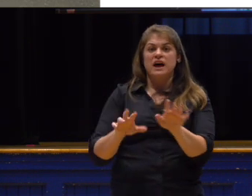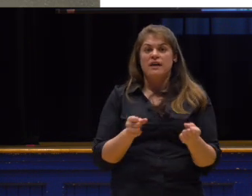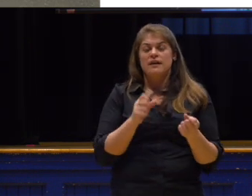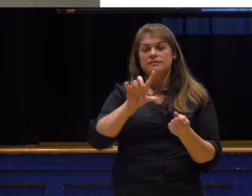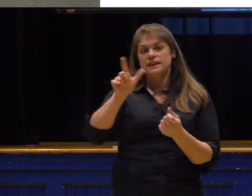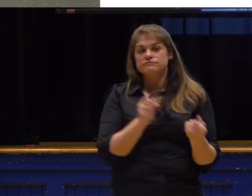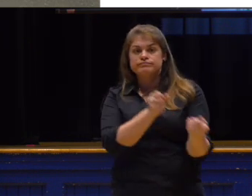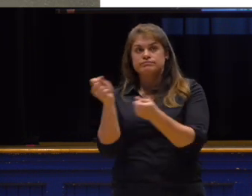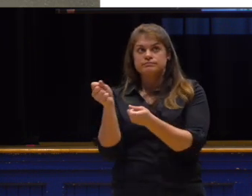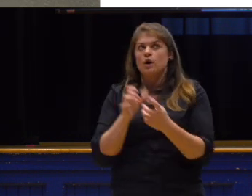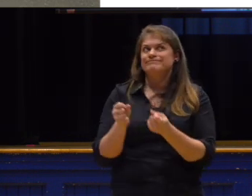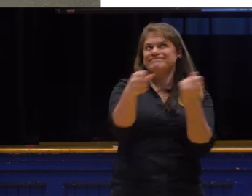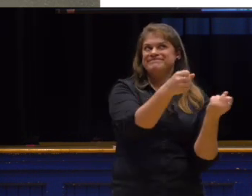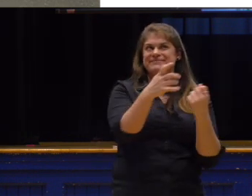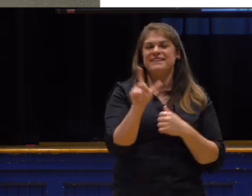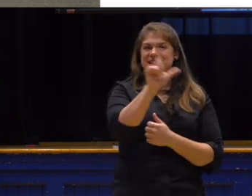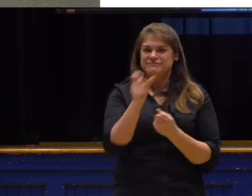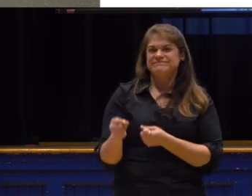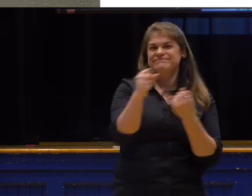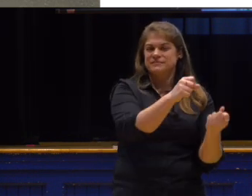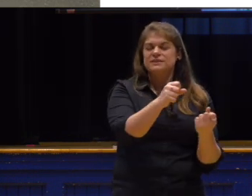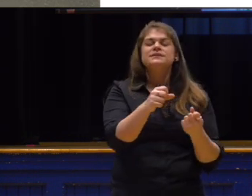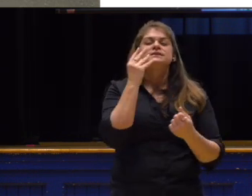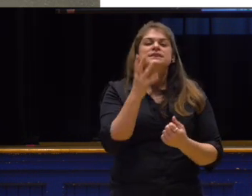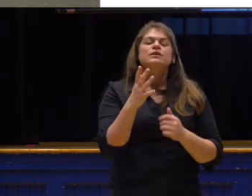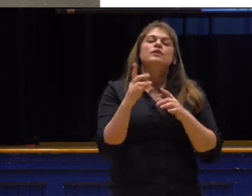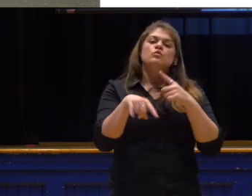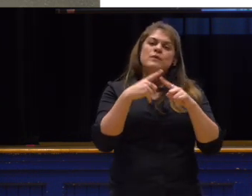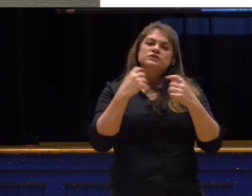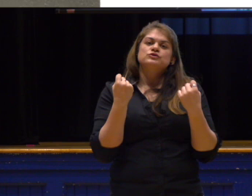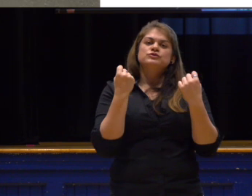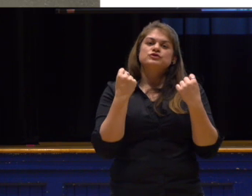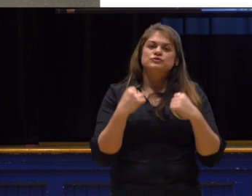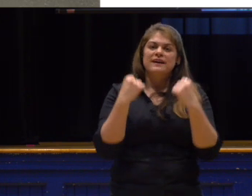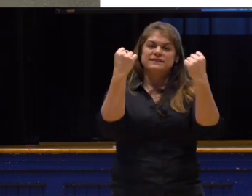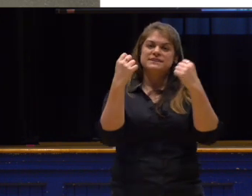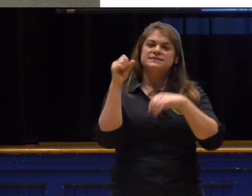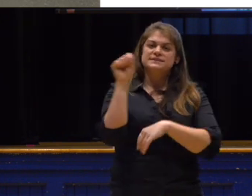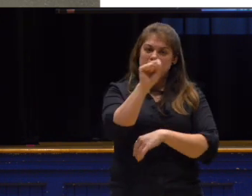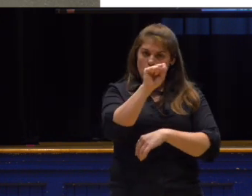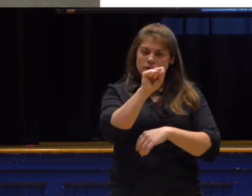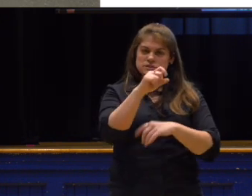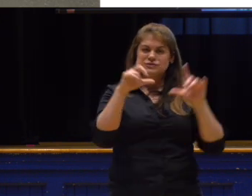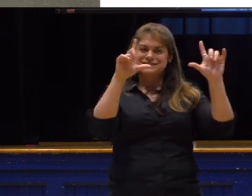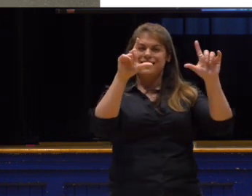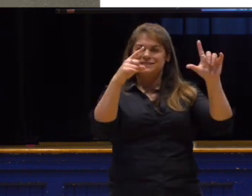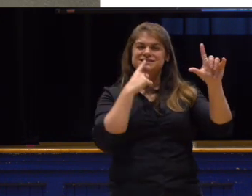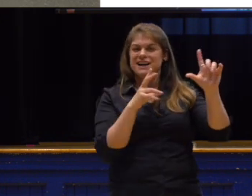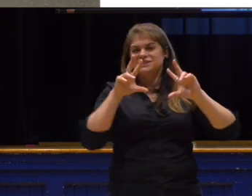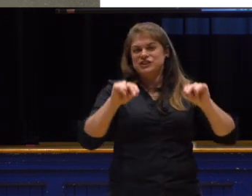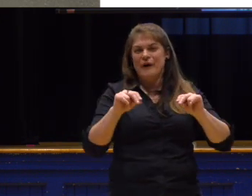that. Technically, when you are coming from the south up Dickinson into the X, it says no left turn. Everybody does